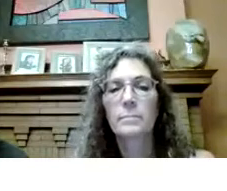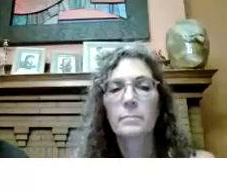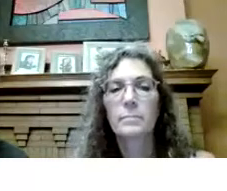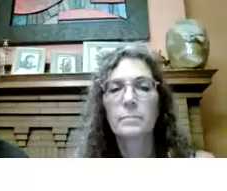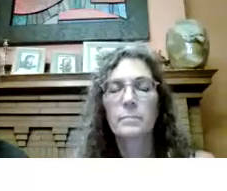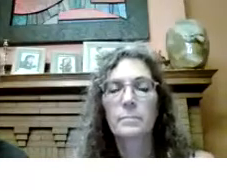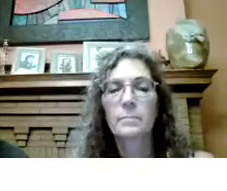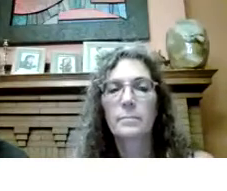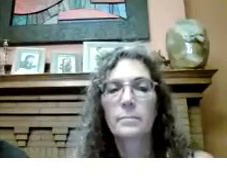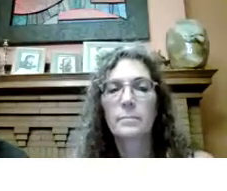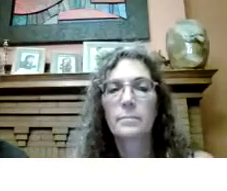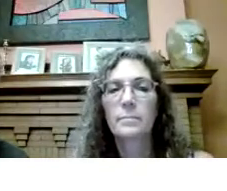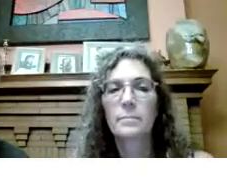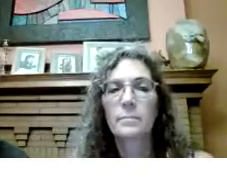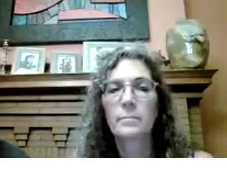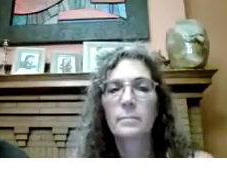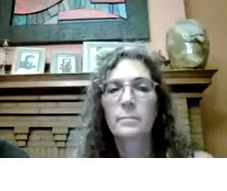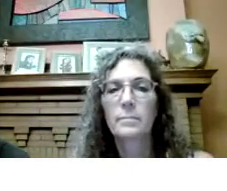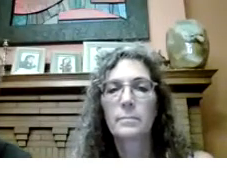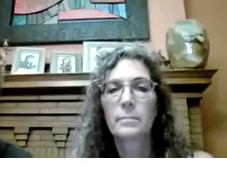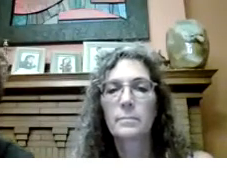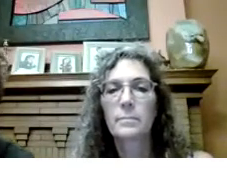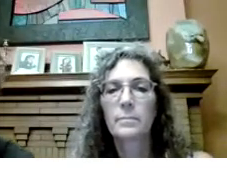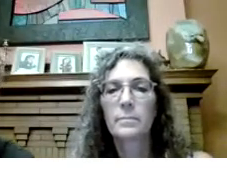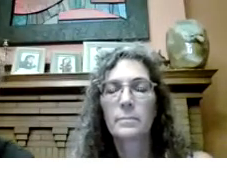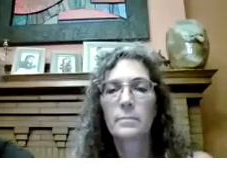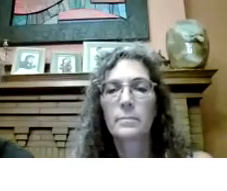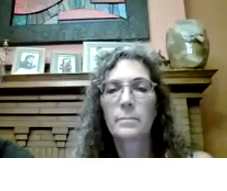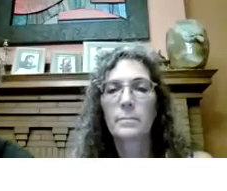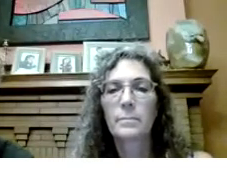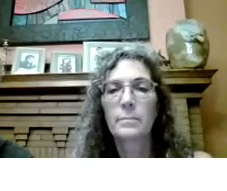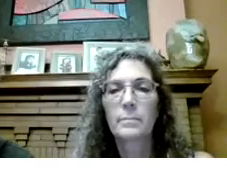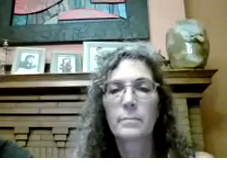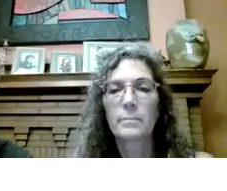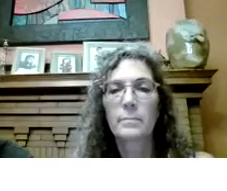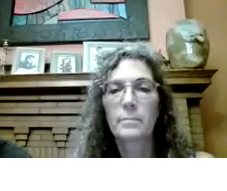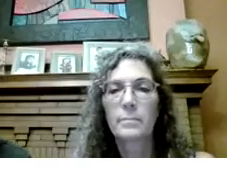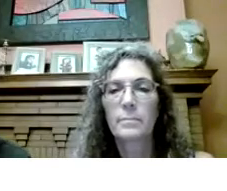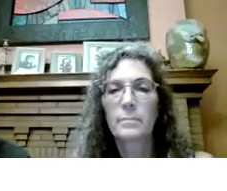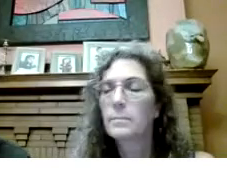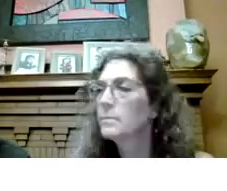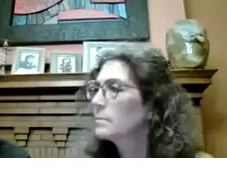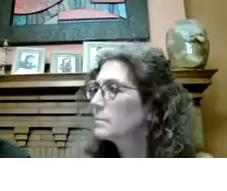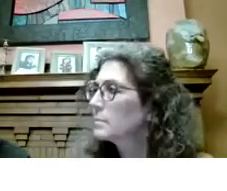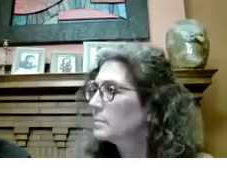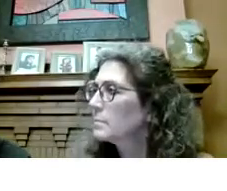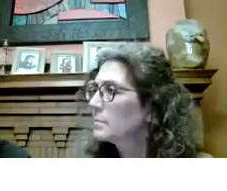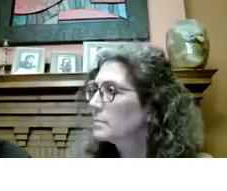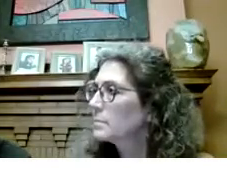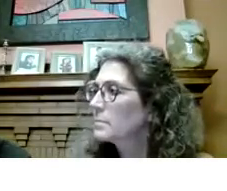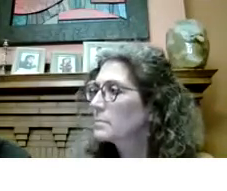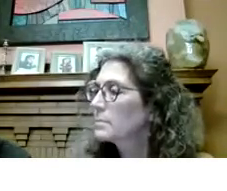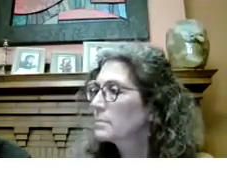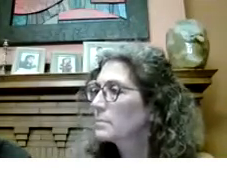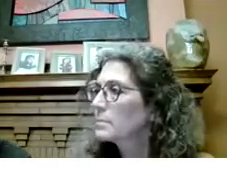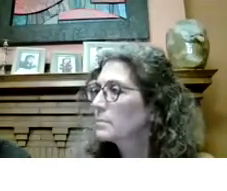through the path on the meadow or, figuring out how to do that when the road gets smaller. It